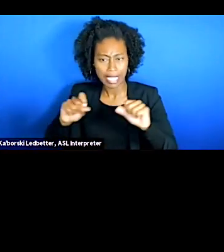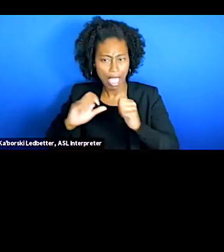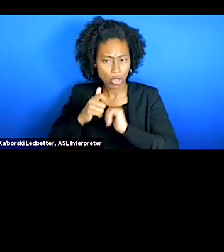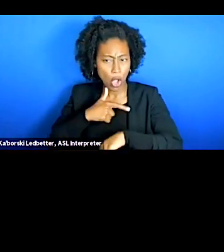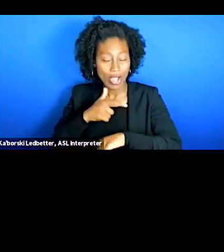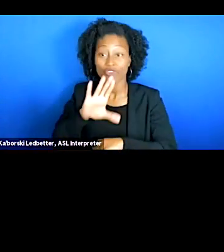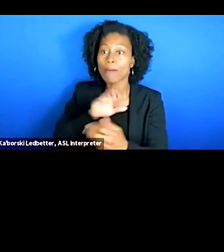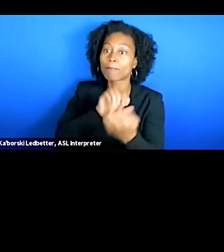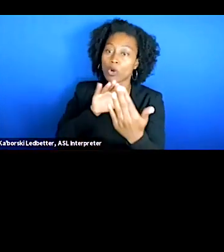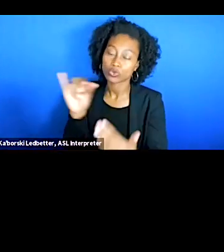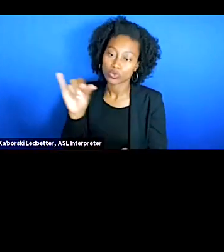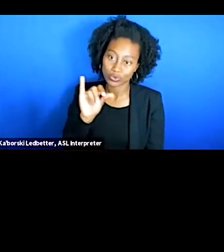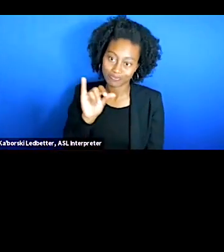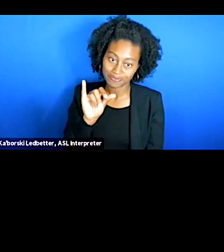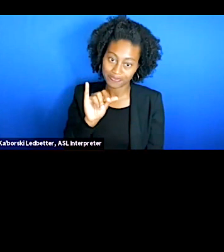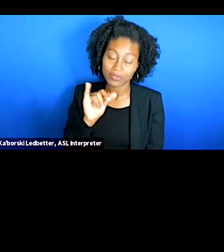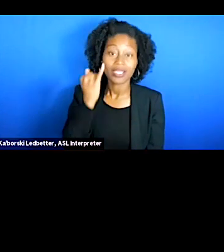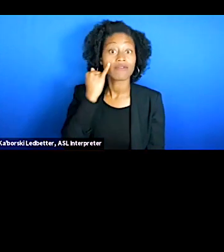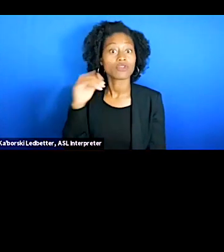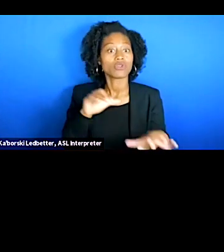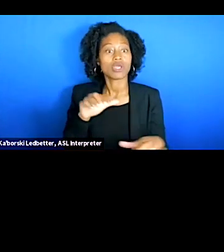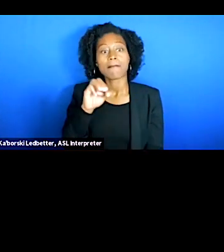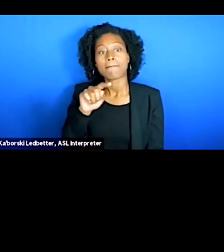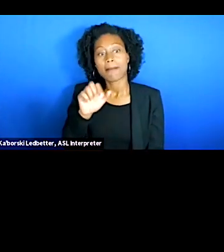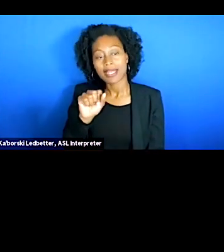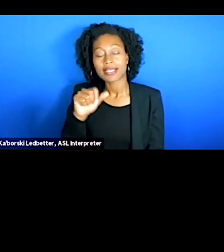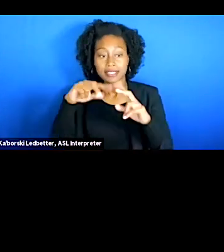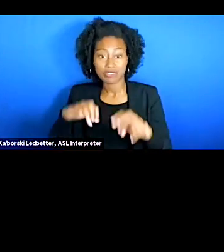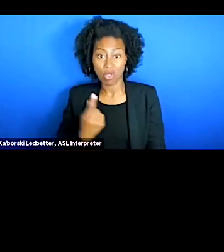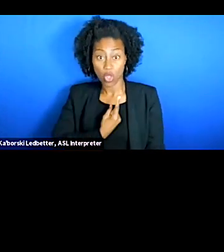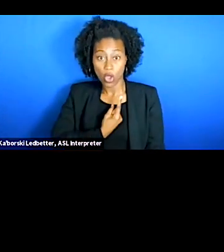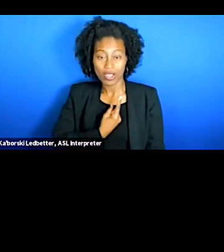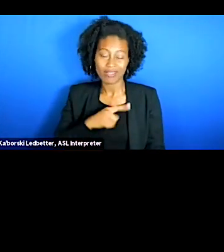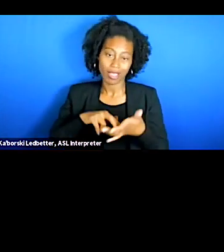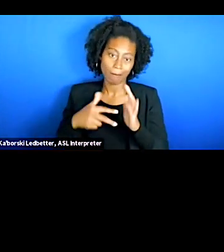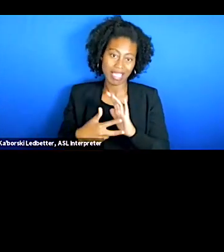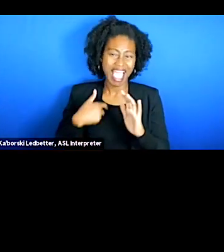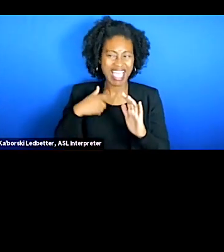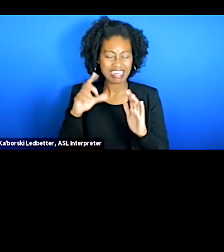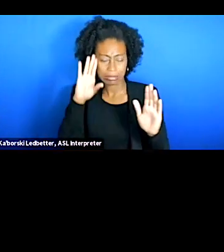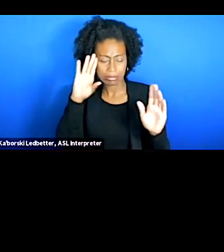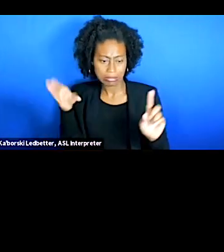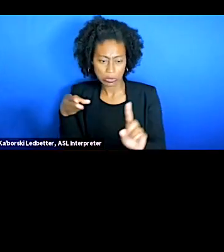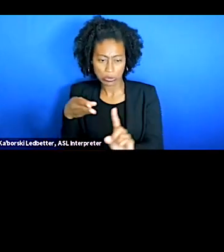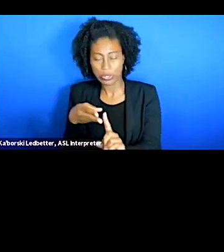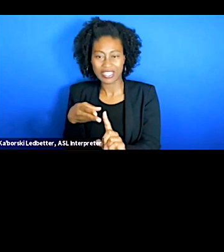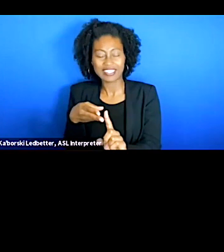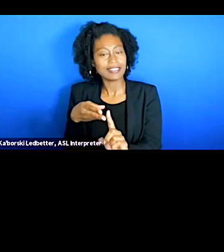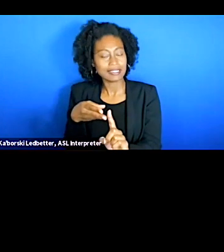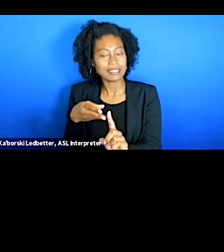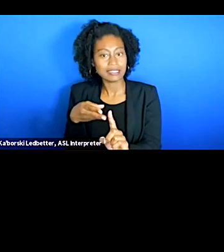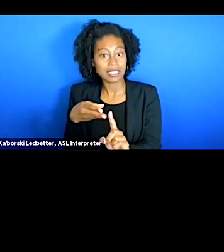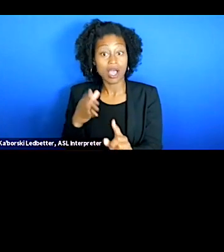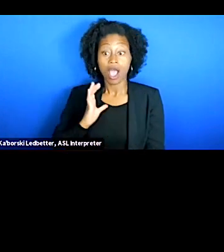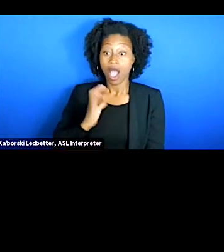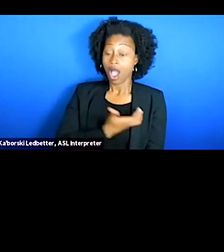For example, if you are doing a metasynthesis solo, you will want a scope that is very narrow. On our